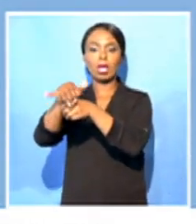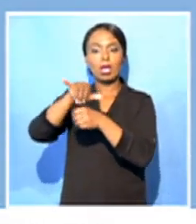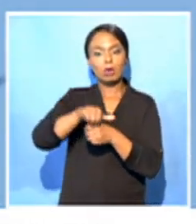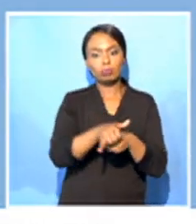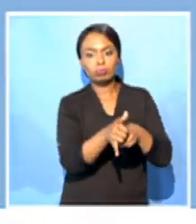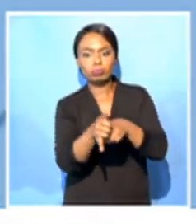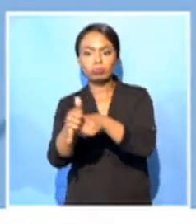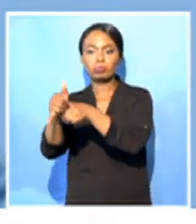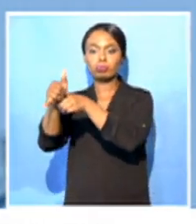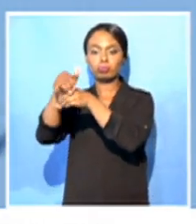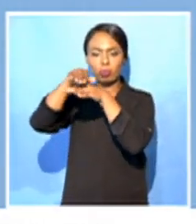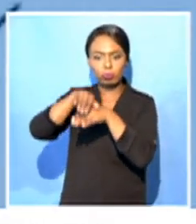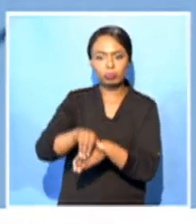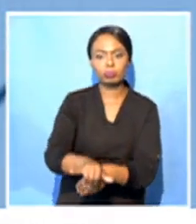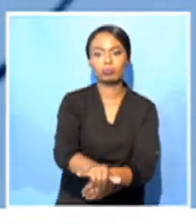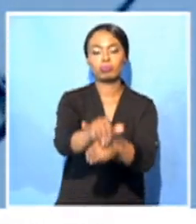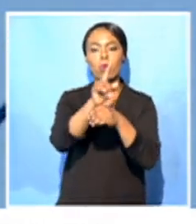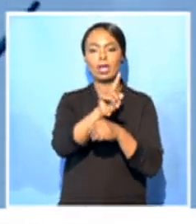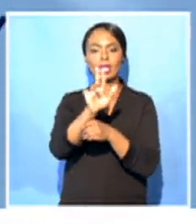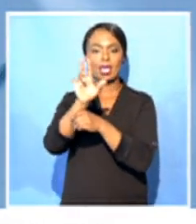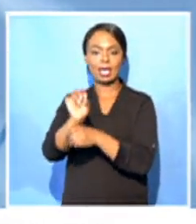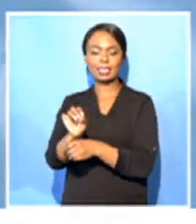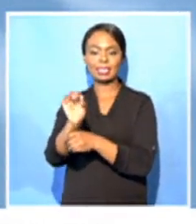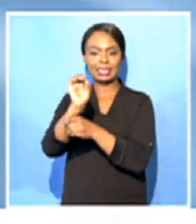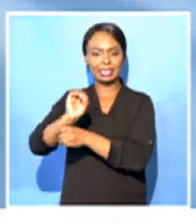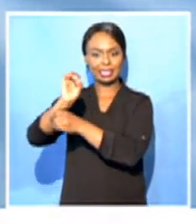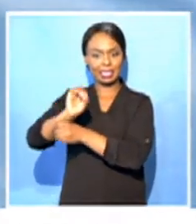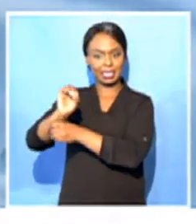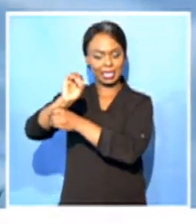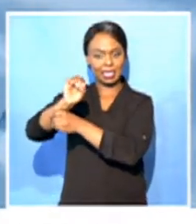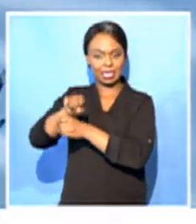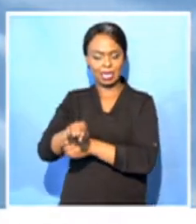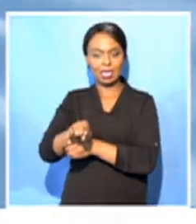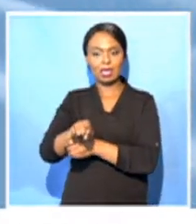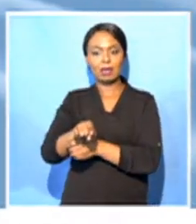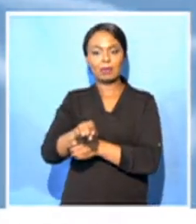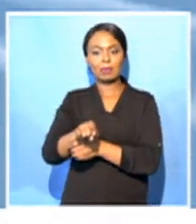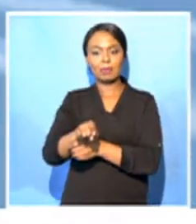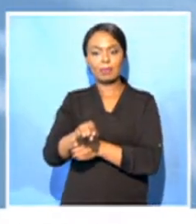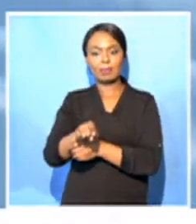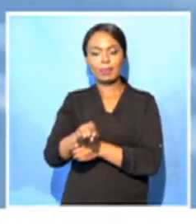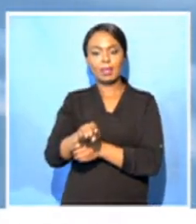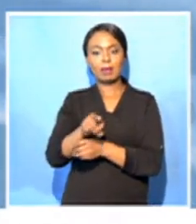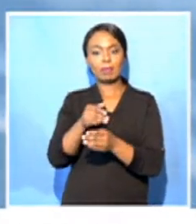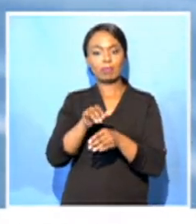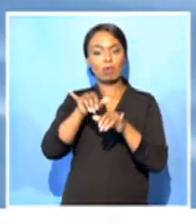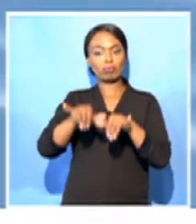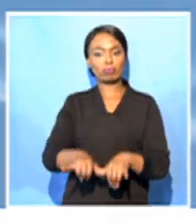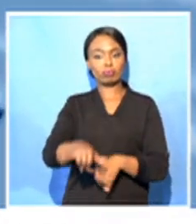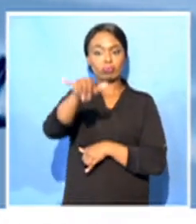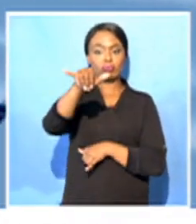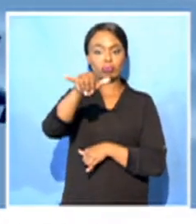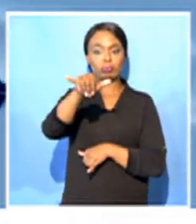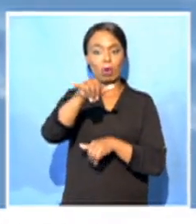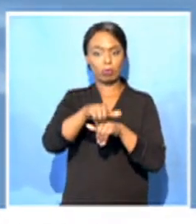through 180 degrees and then to pull up into a Vic formation before